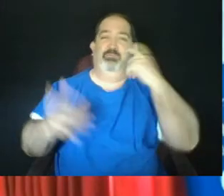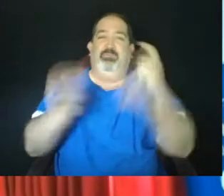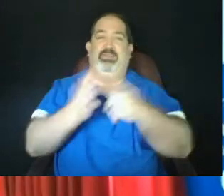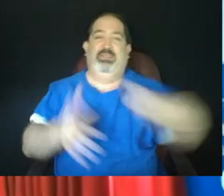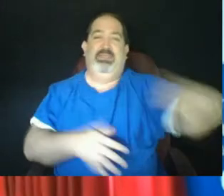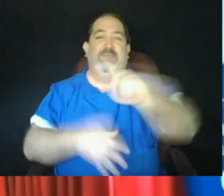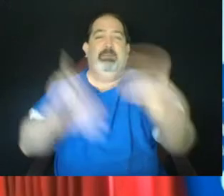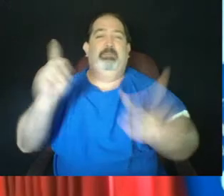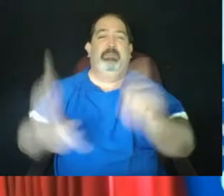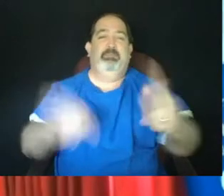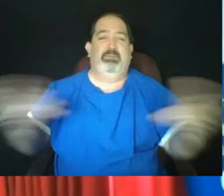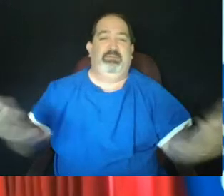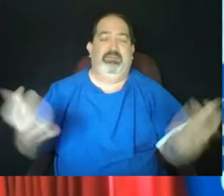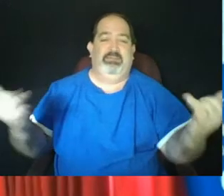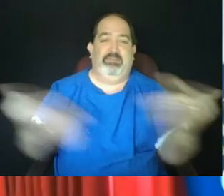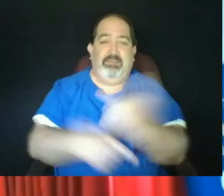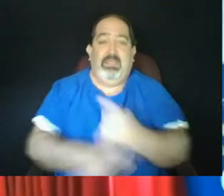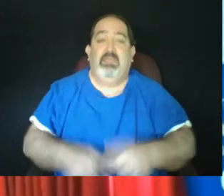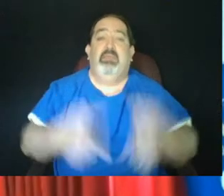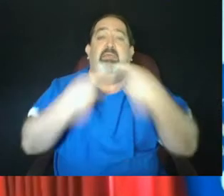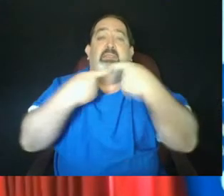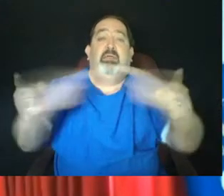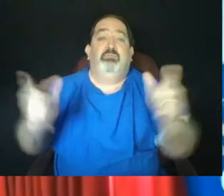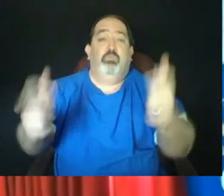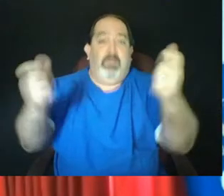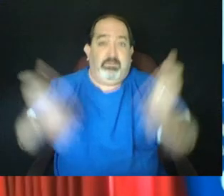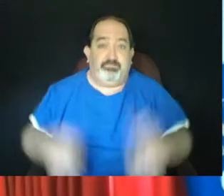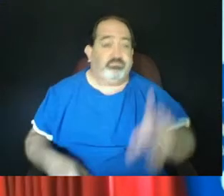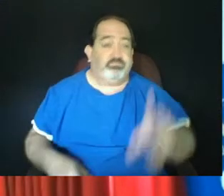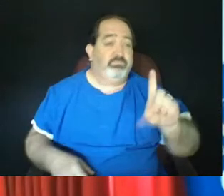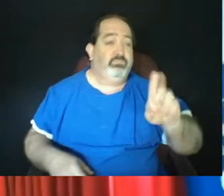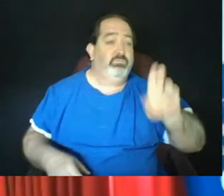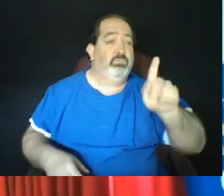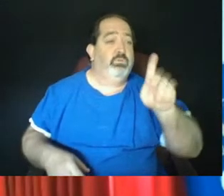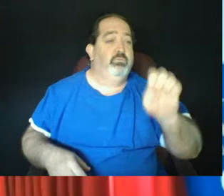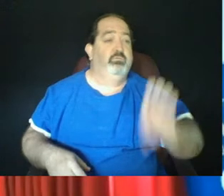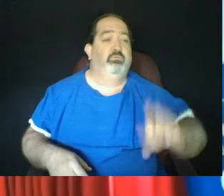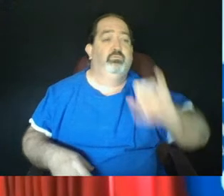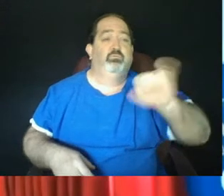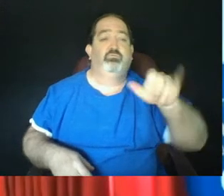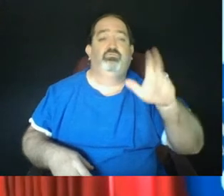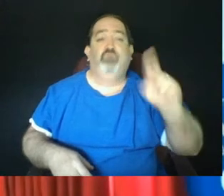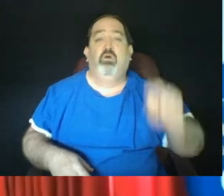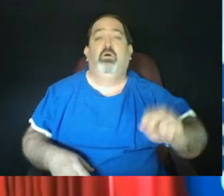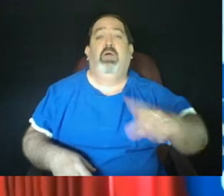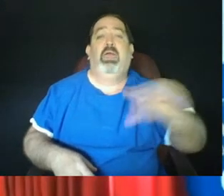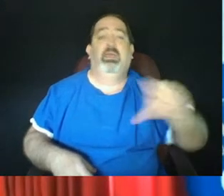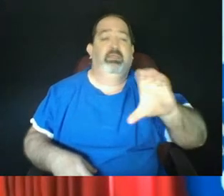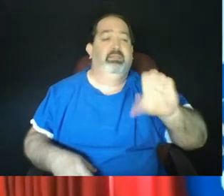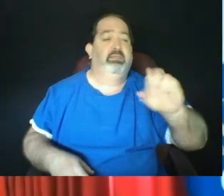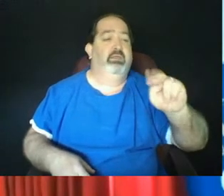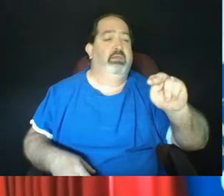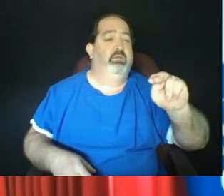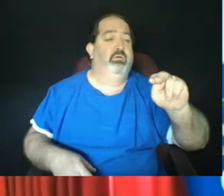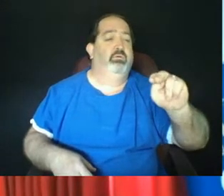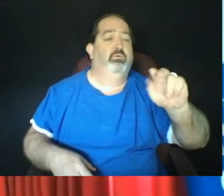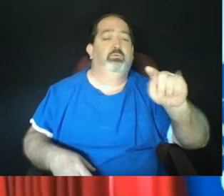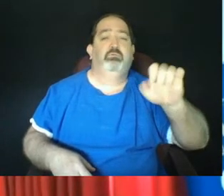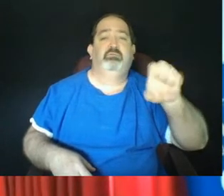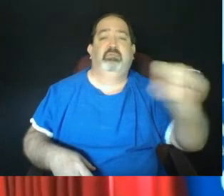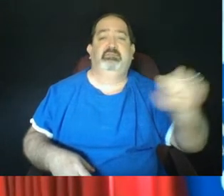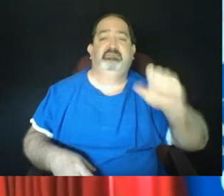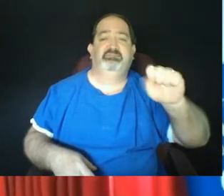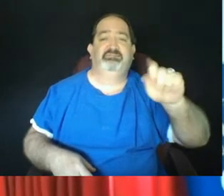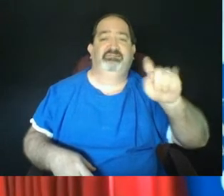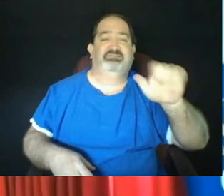populace today. I just have a quick announcement. Duke John and Countess Dinah have been very gracious of their time and